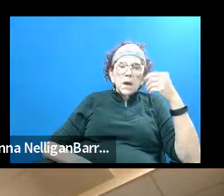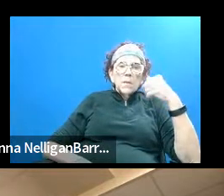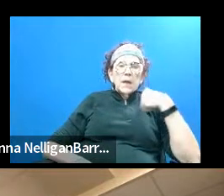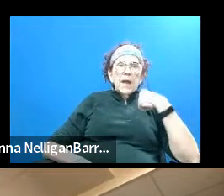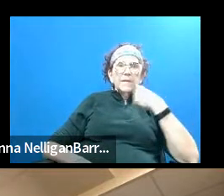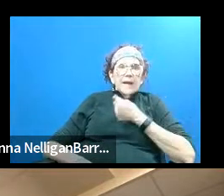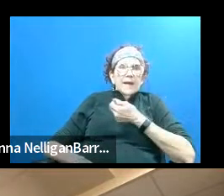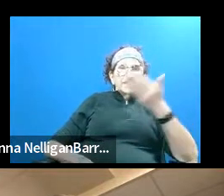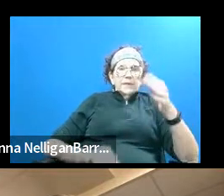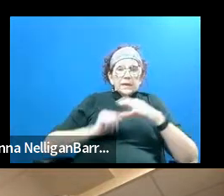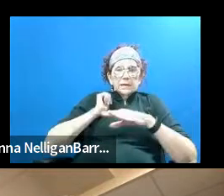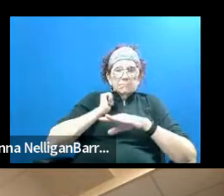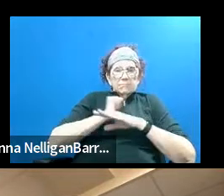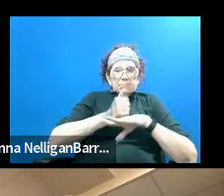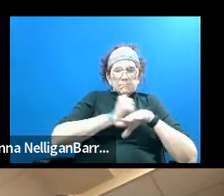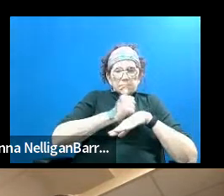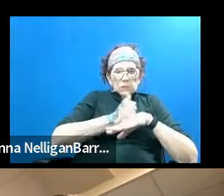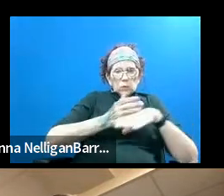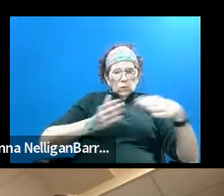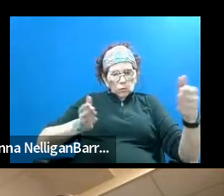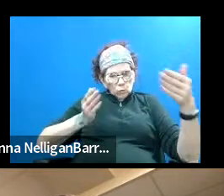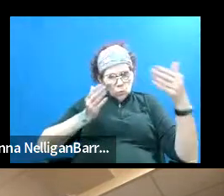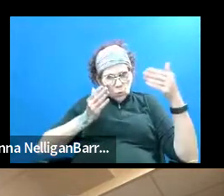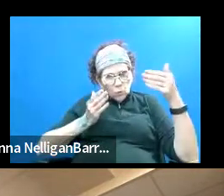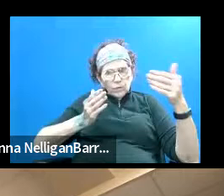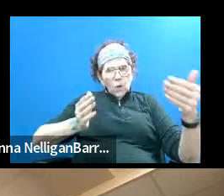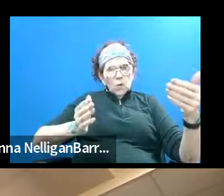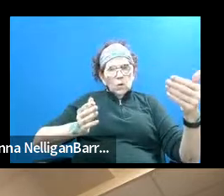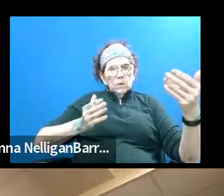really move toward a successful outcome for the first time.